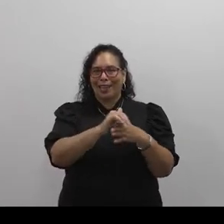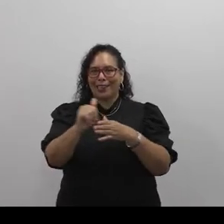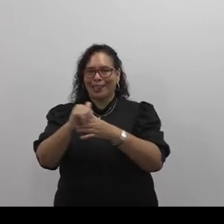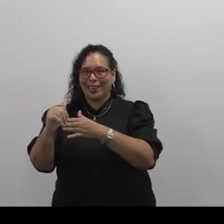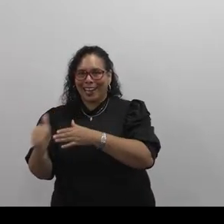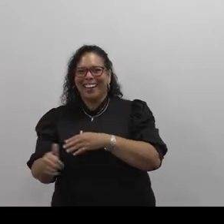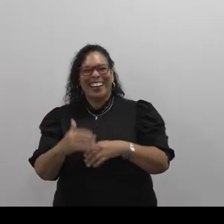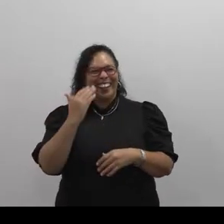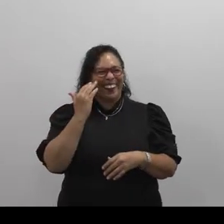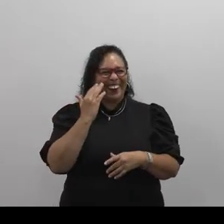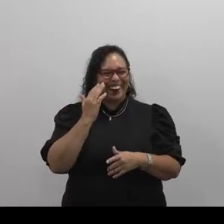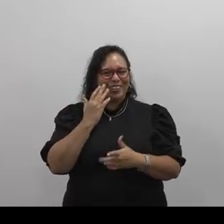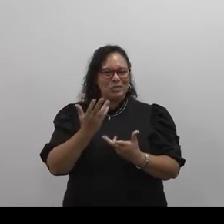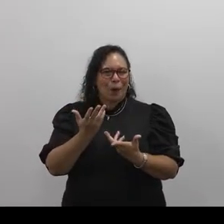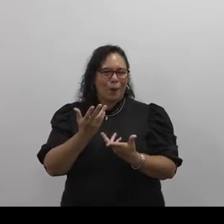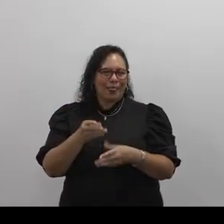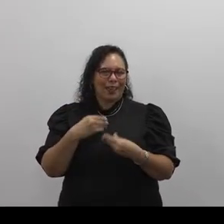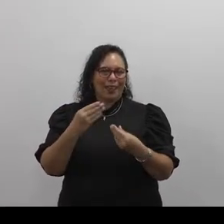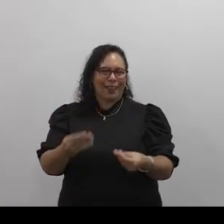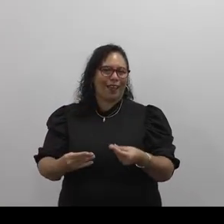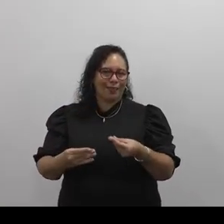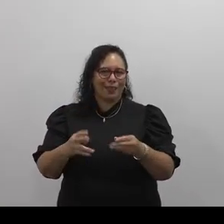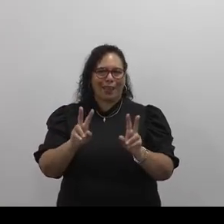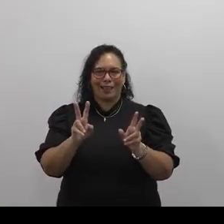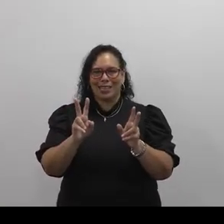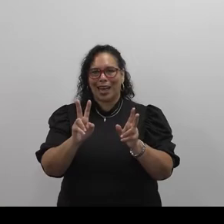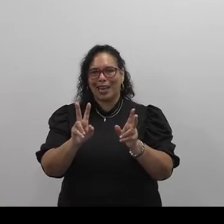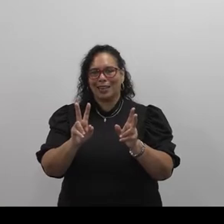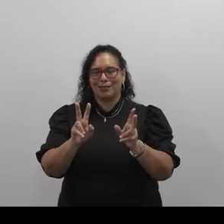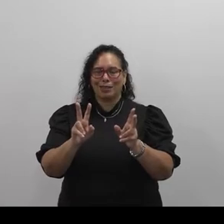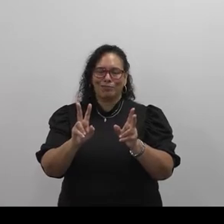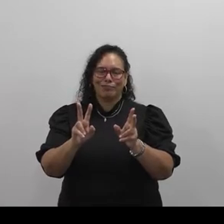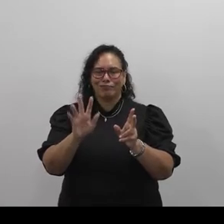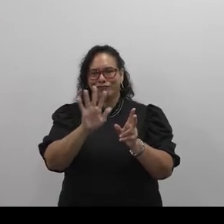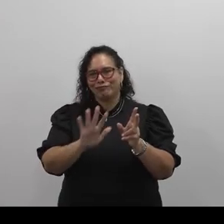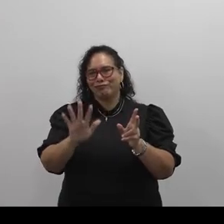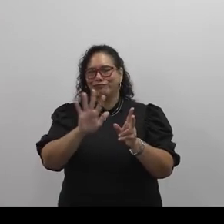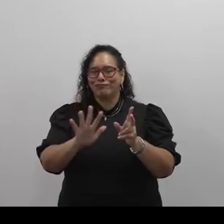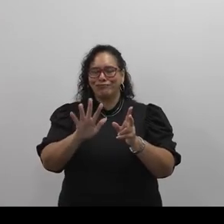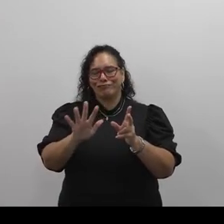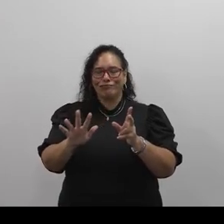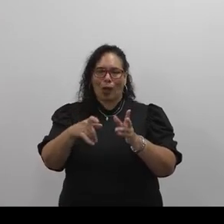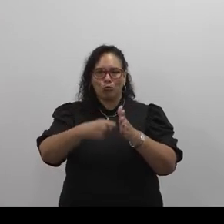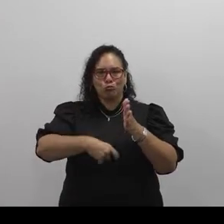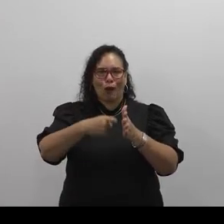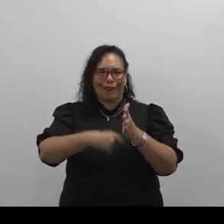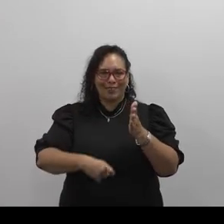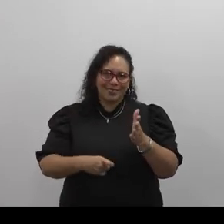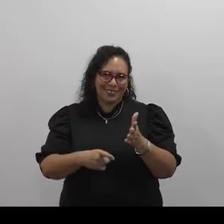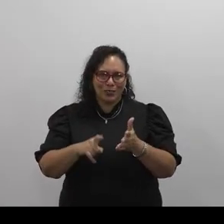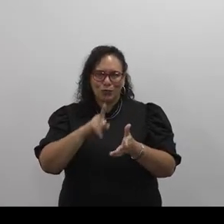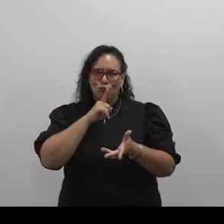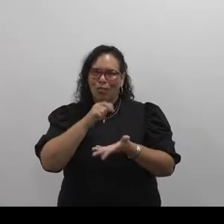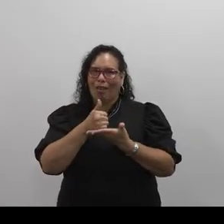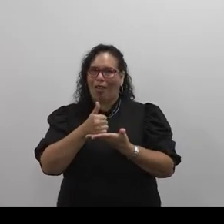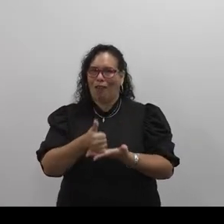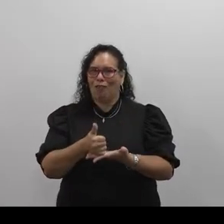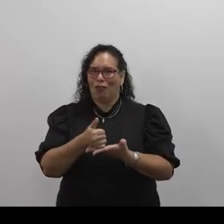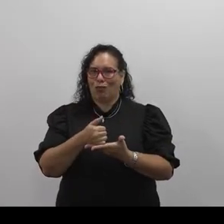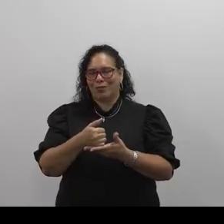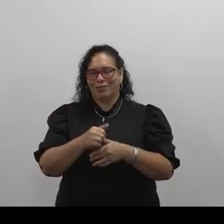tag to each of these proposed improvements, which is very helpful for us as well. I thought that was very neat in terms of that particular